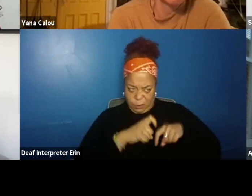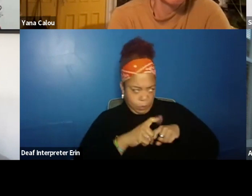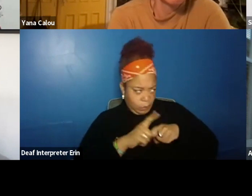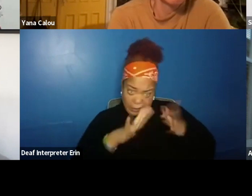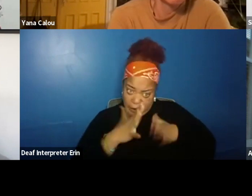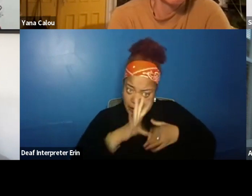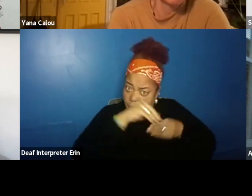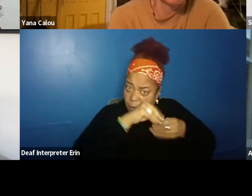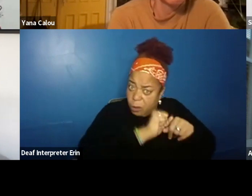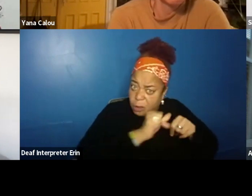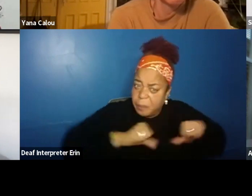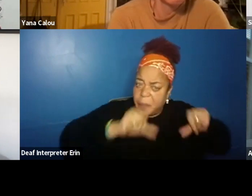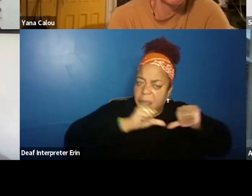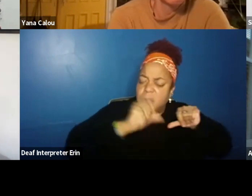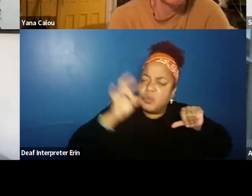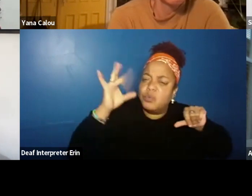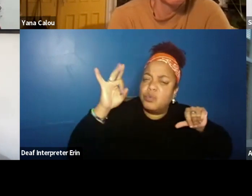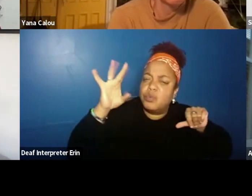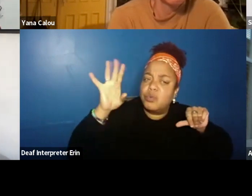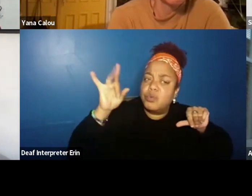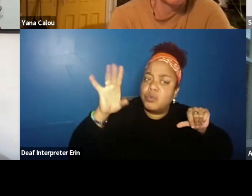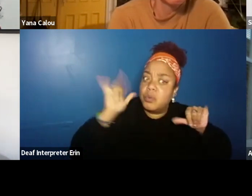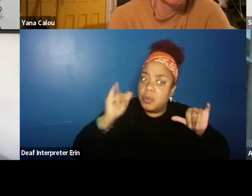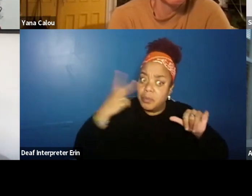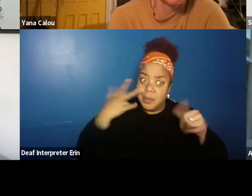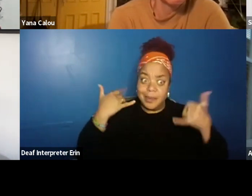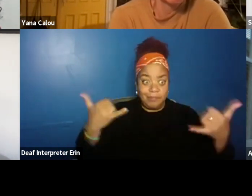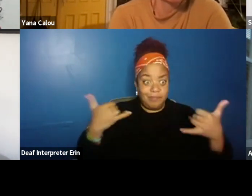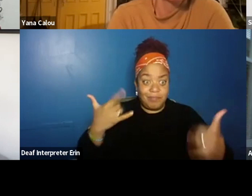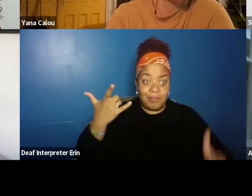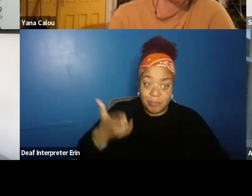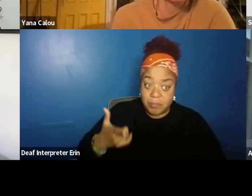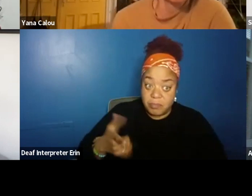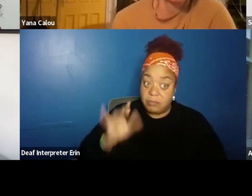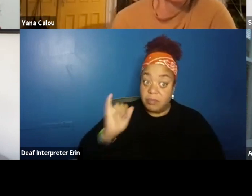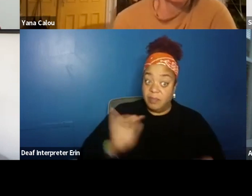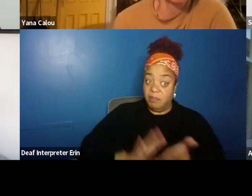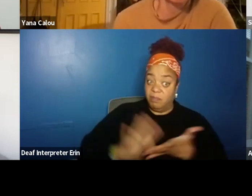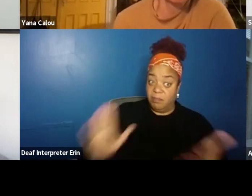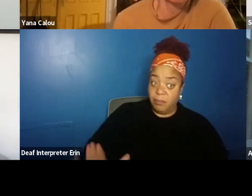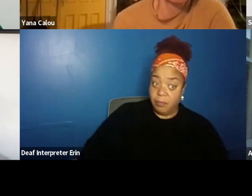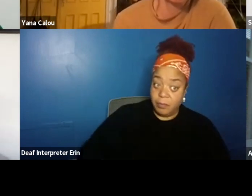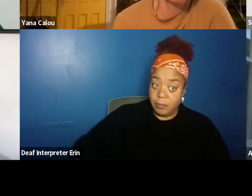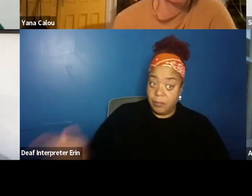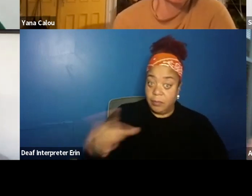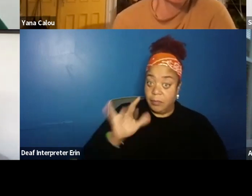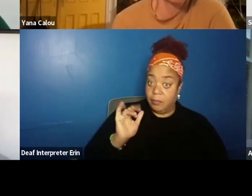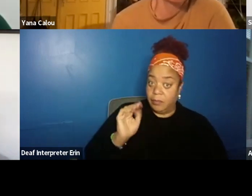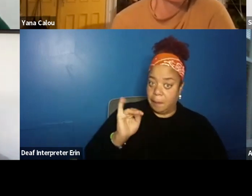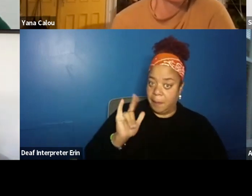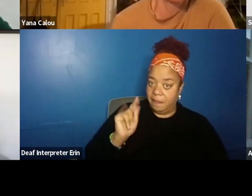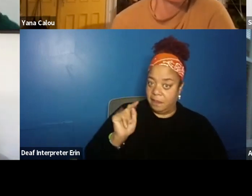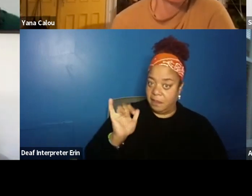labor militancy in this moment. So it calls on us to really confront the fact